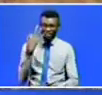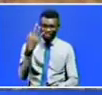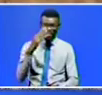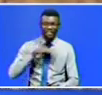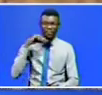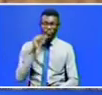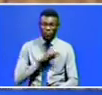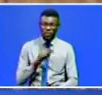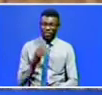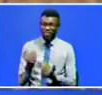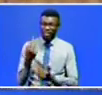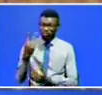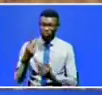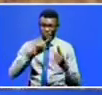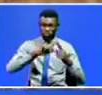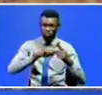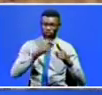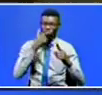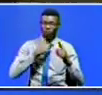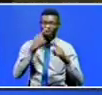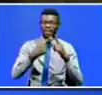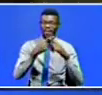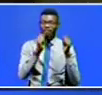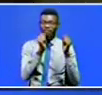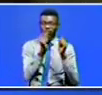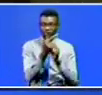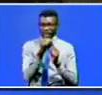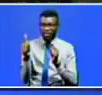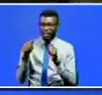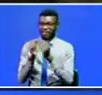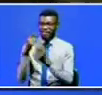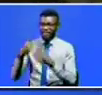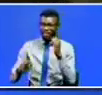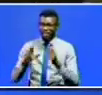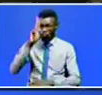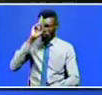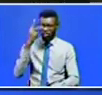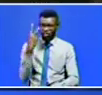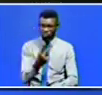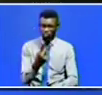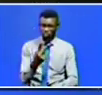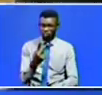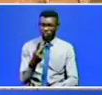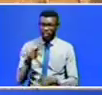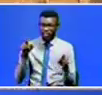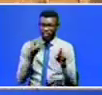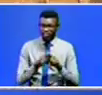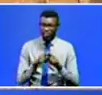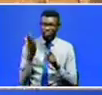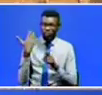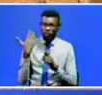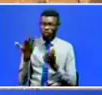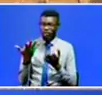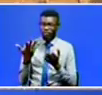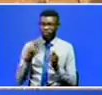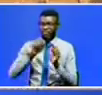dead. Two of them were 14 years and a 10-year-old. Two police officers from Jaldesa police station who were responding to a